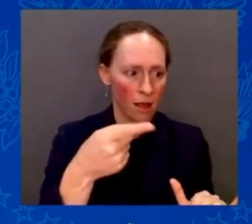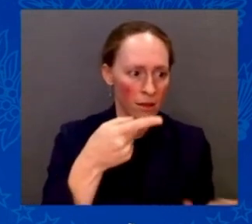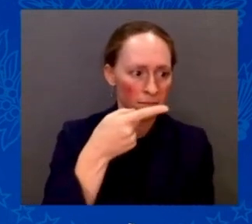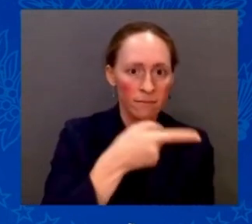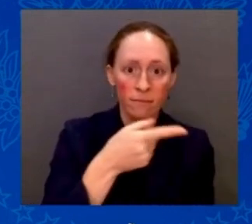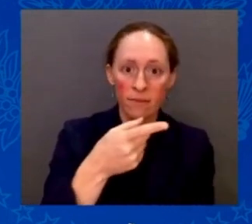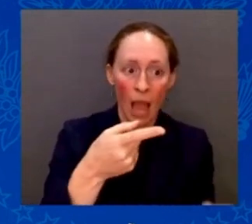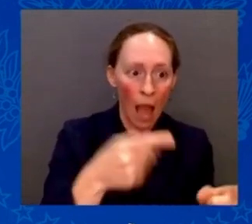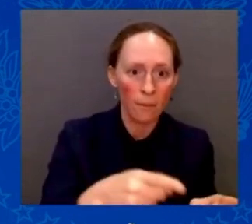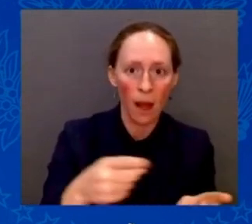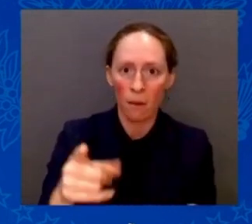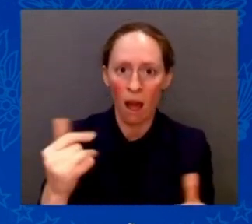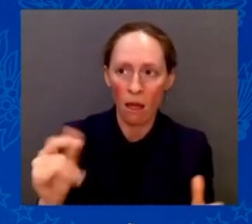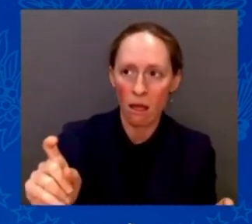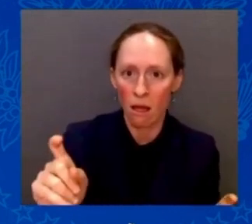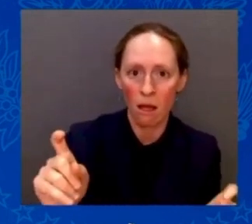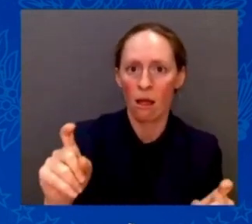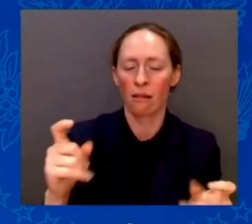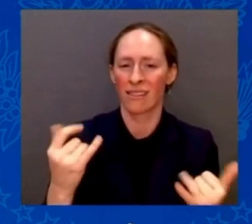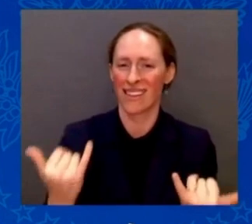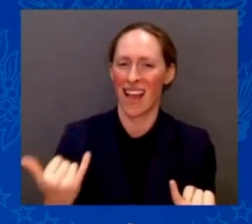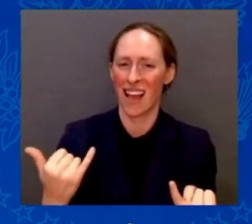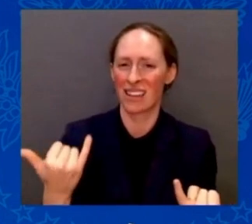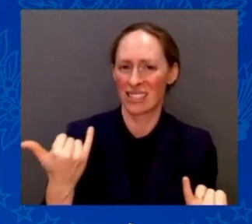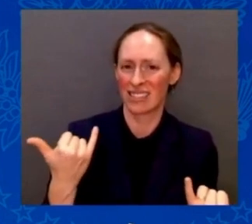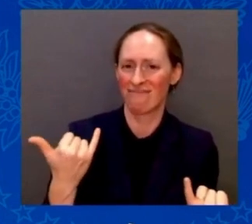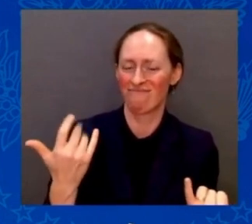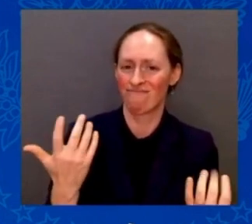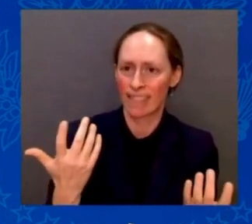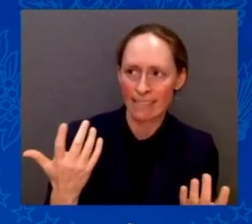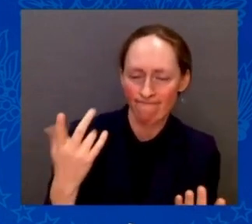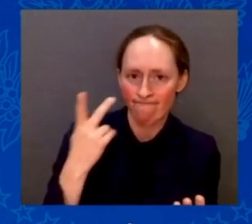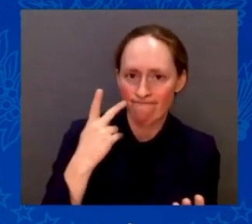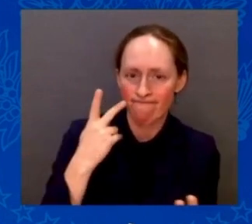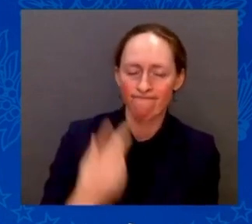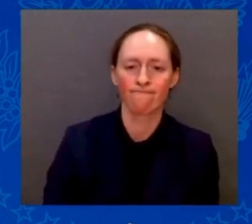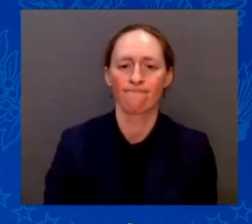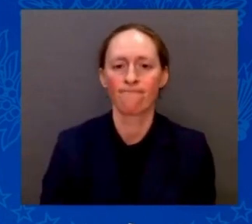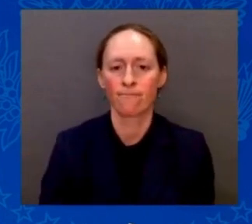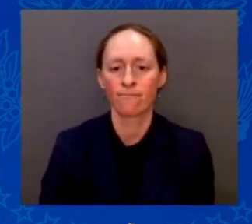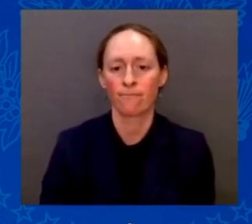what I hope the people of those states listen to